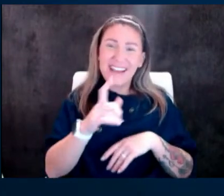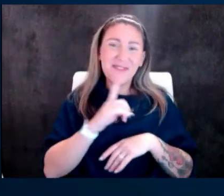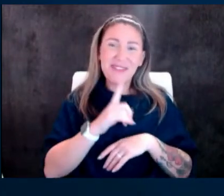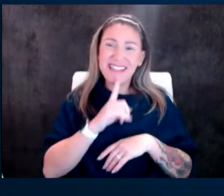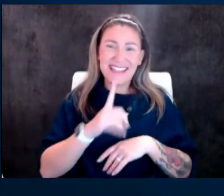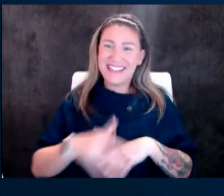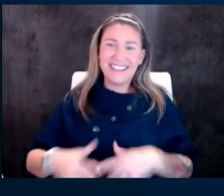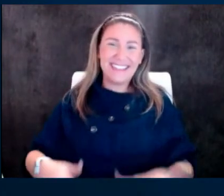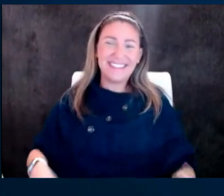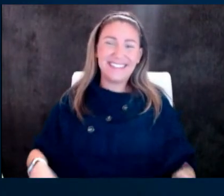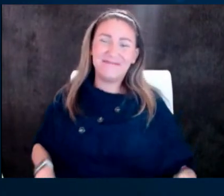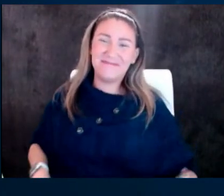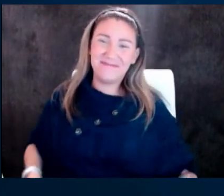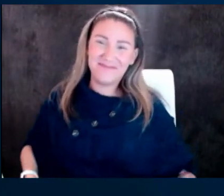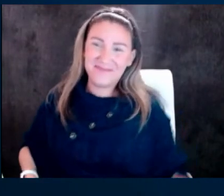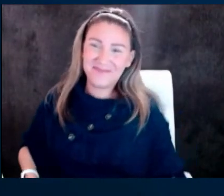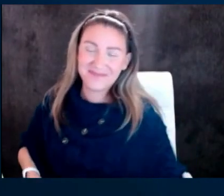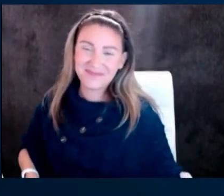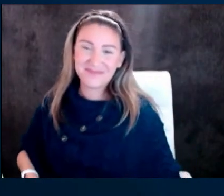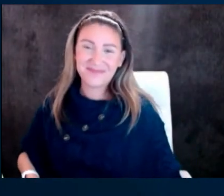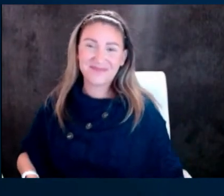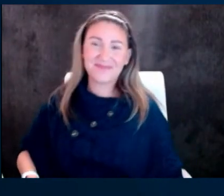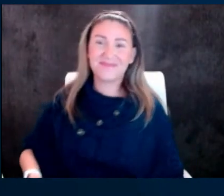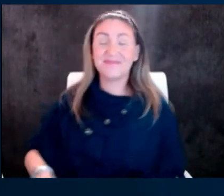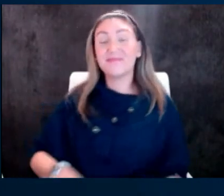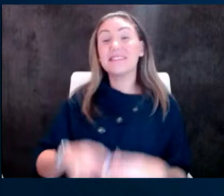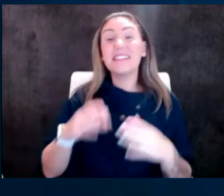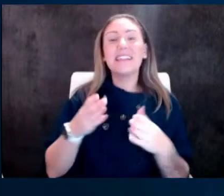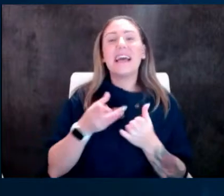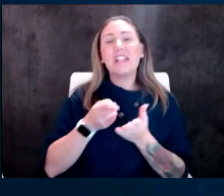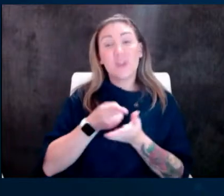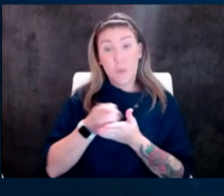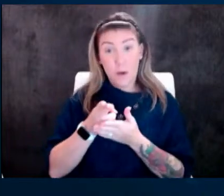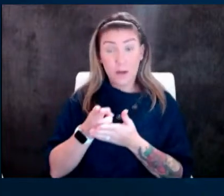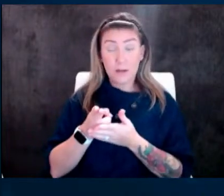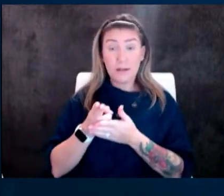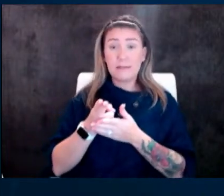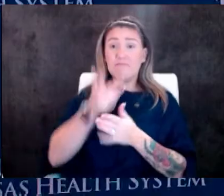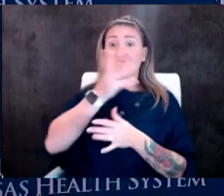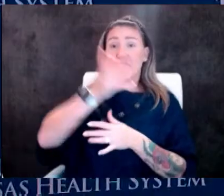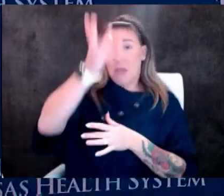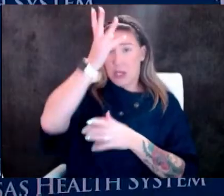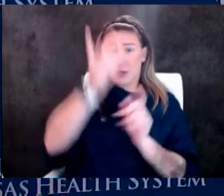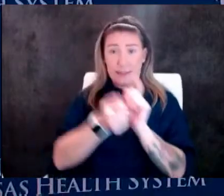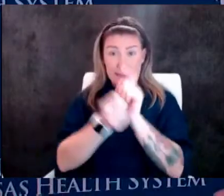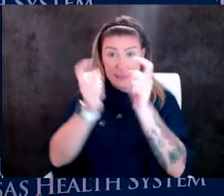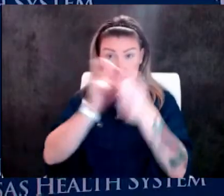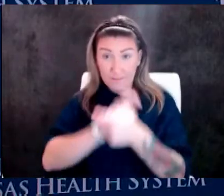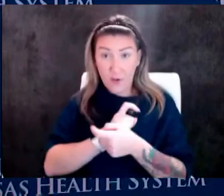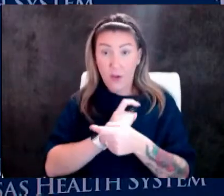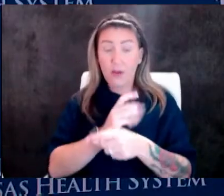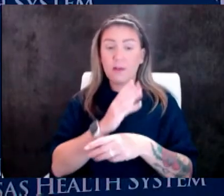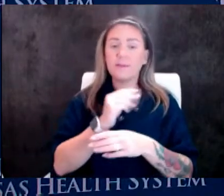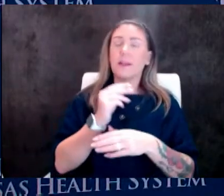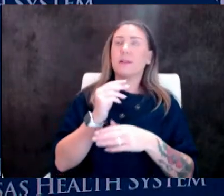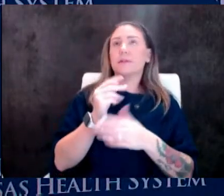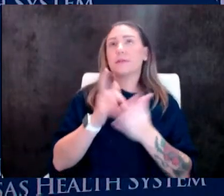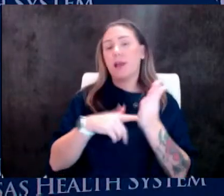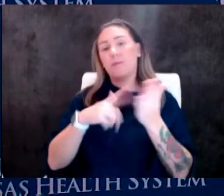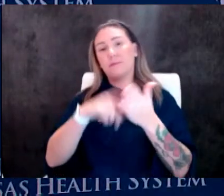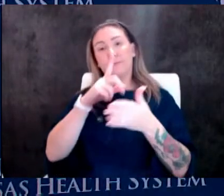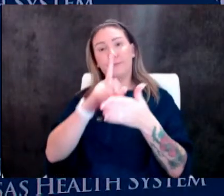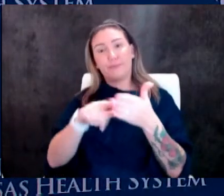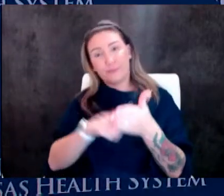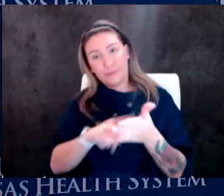jest. Well, let's be honest, though. As parenting has evolved or changed, and that's sometimes criticized, as we know, and we hear the